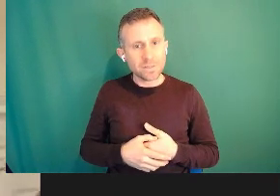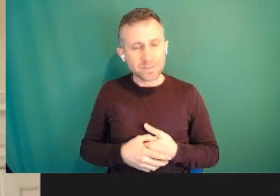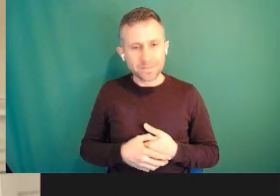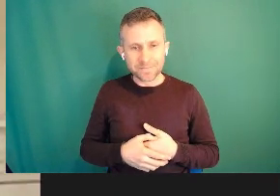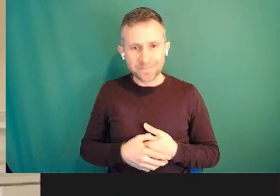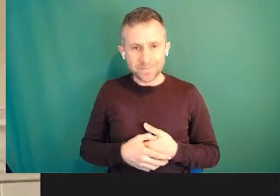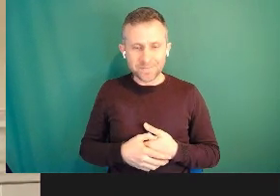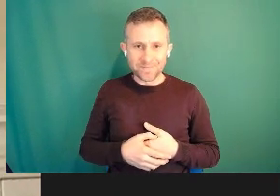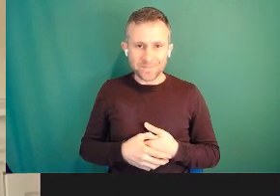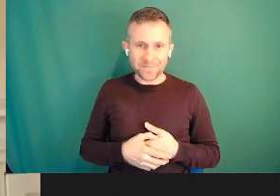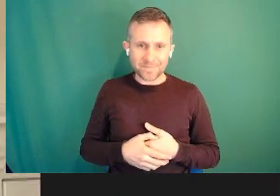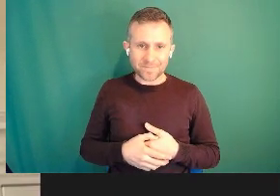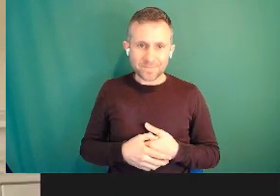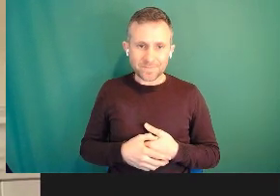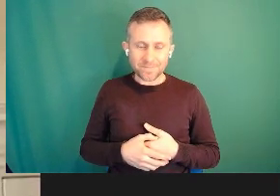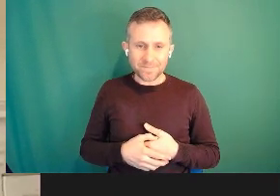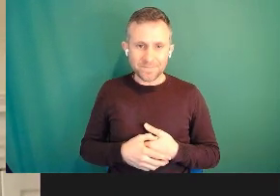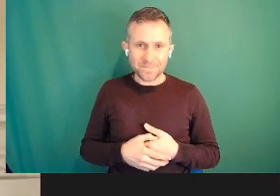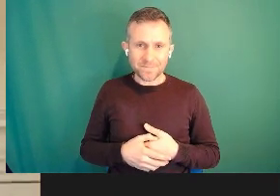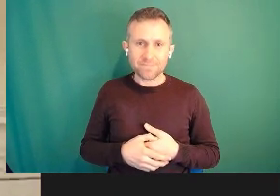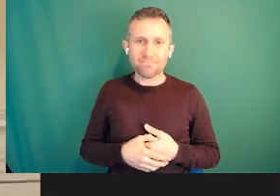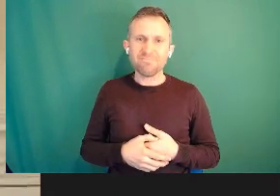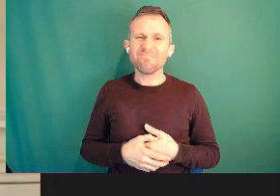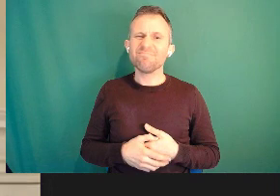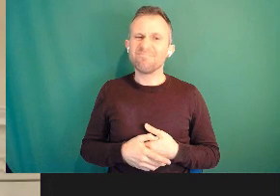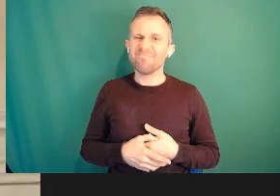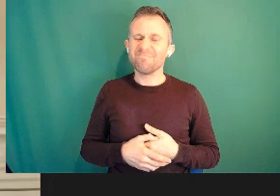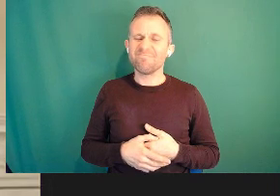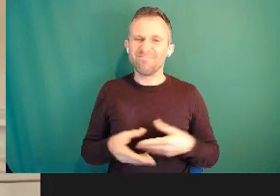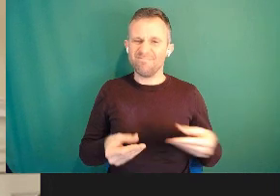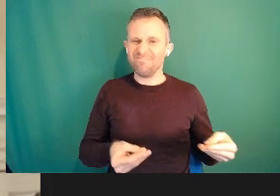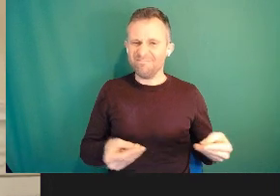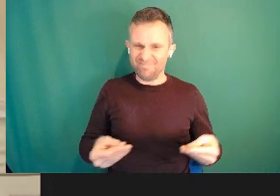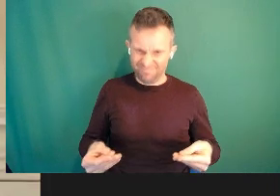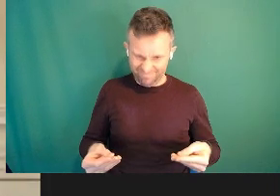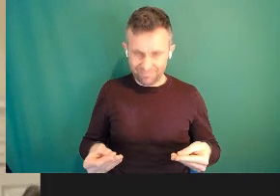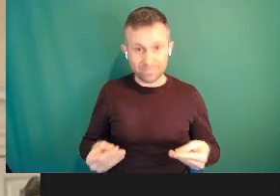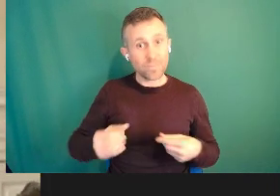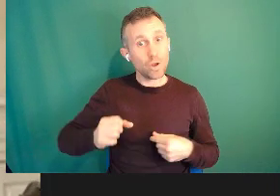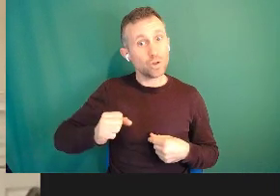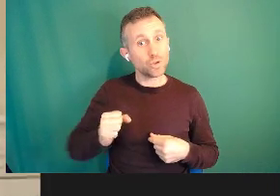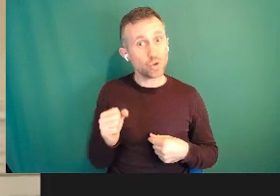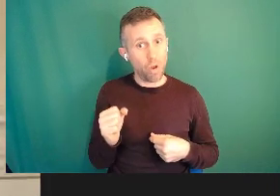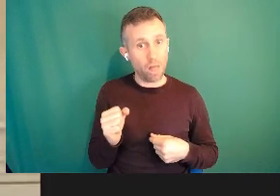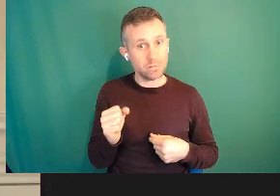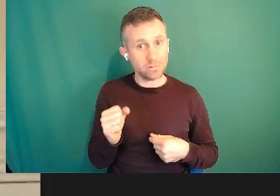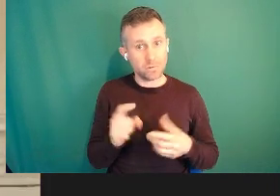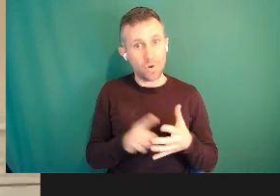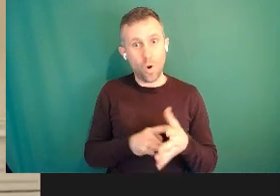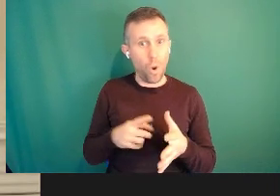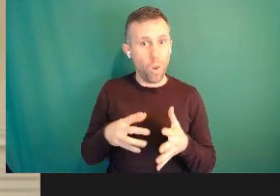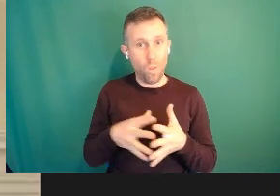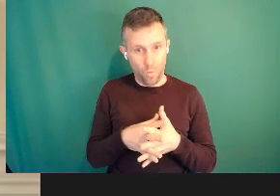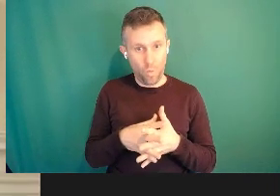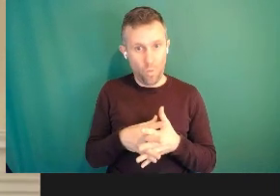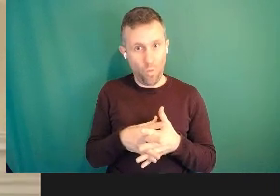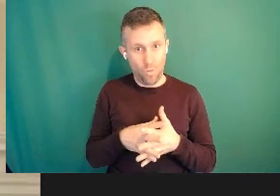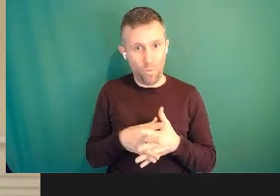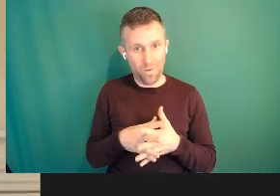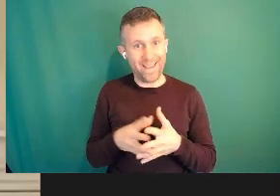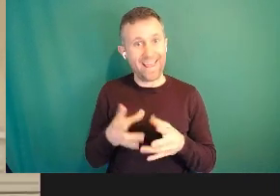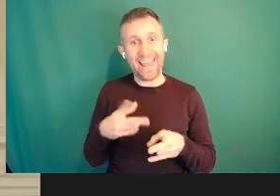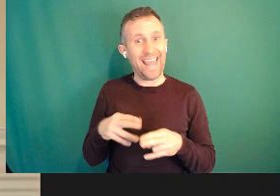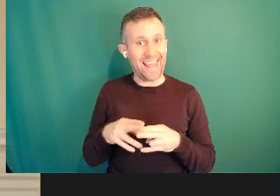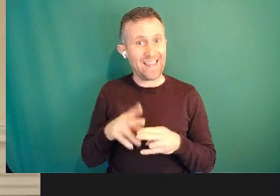she was served divorce papers, and in Scottish law at the time, if you left your husband voluntarily, you didn't get a very good